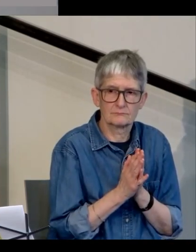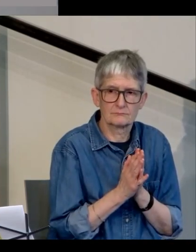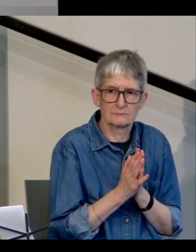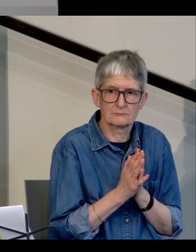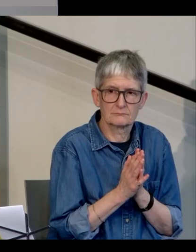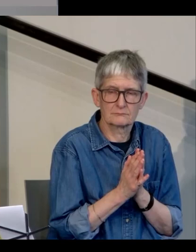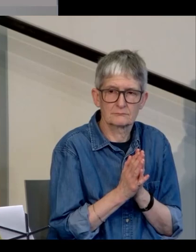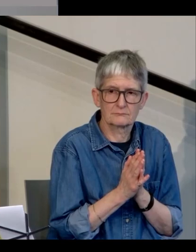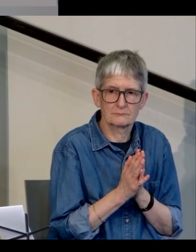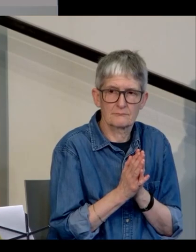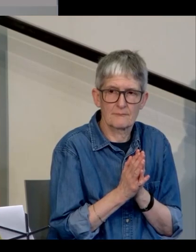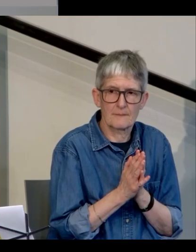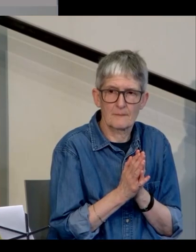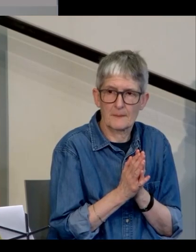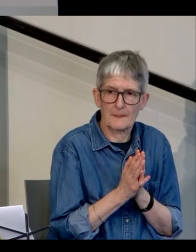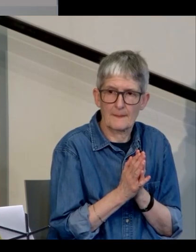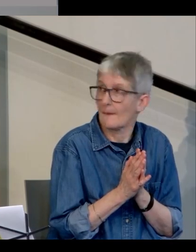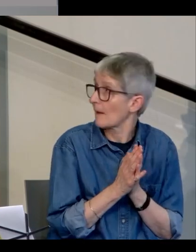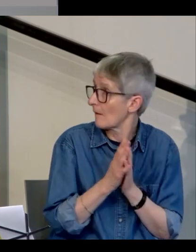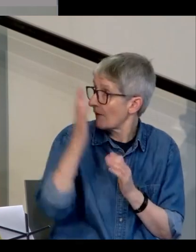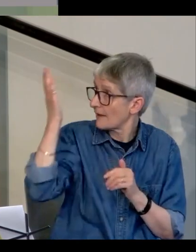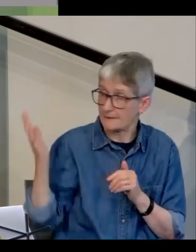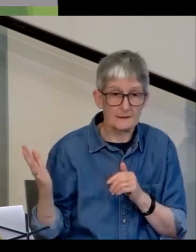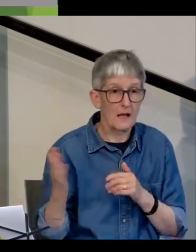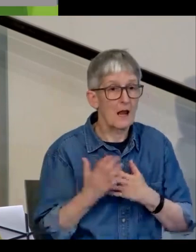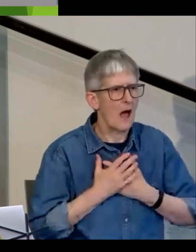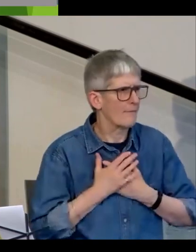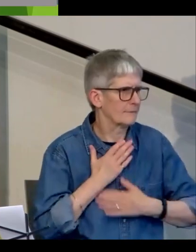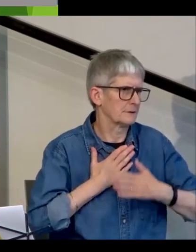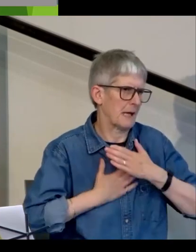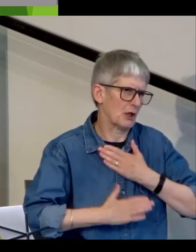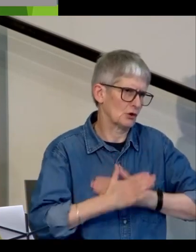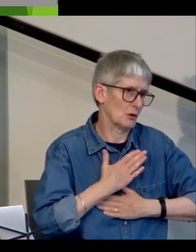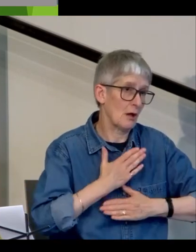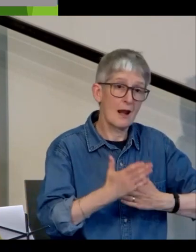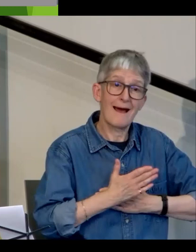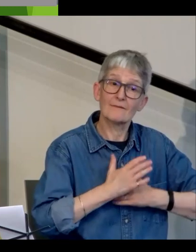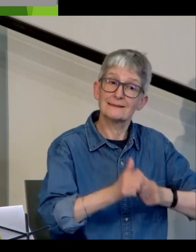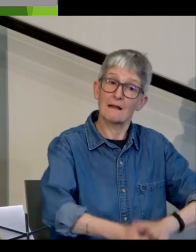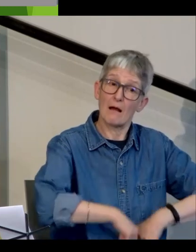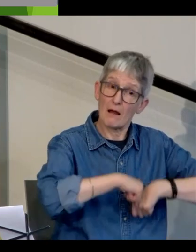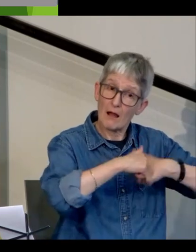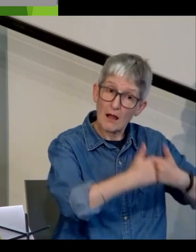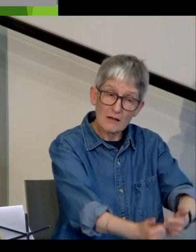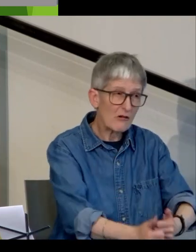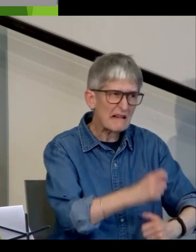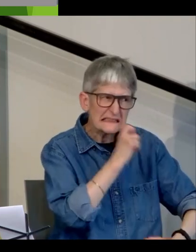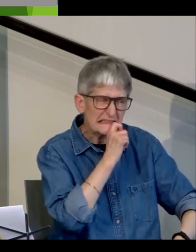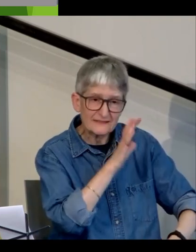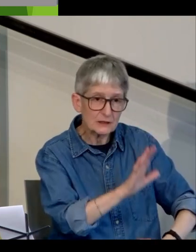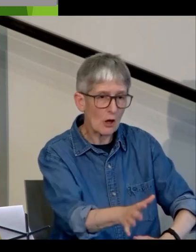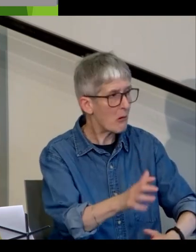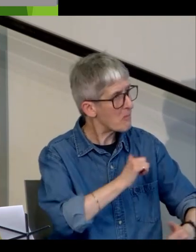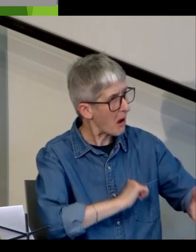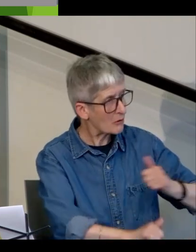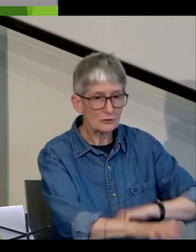famous passage, but let's look at it. Love is patient, love is kind. It does not envy, it does not